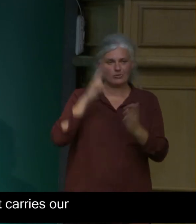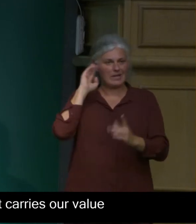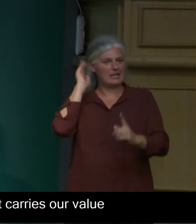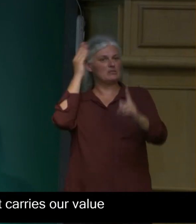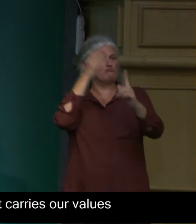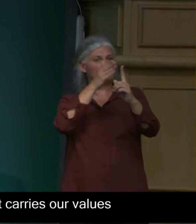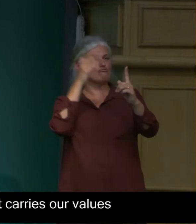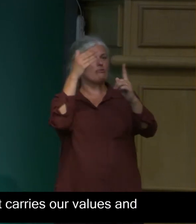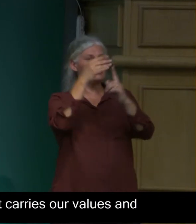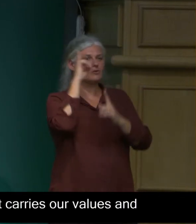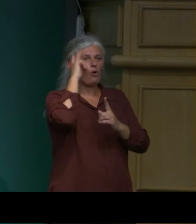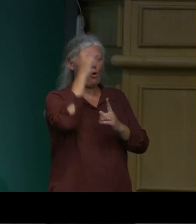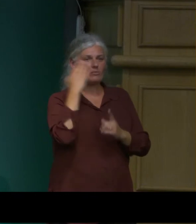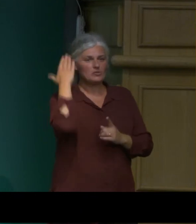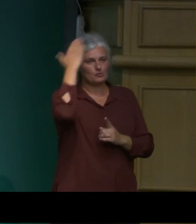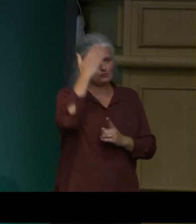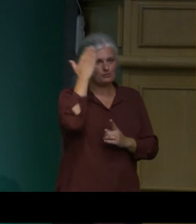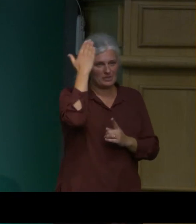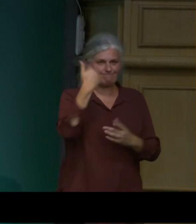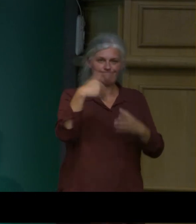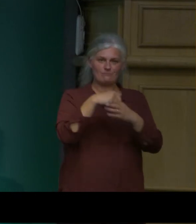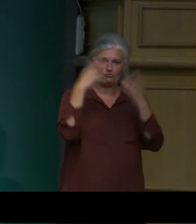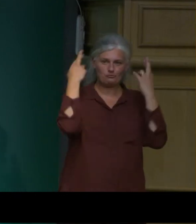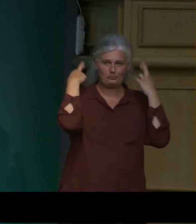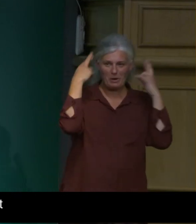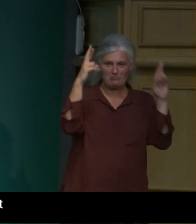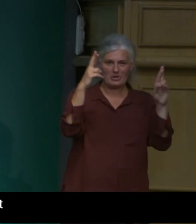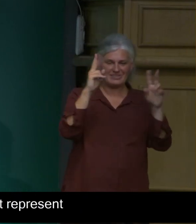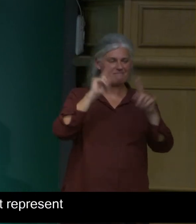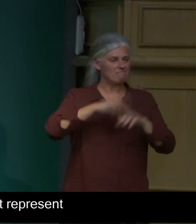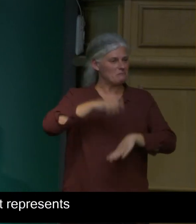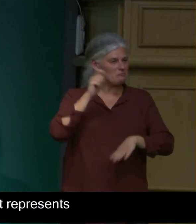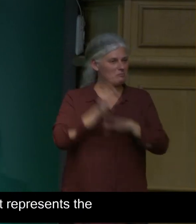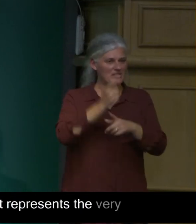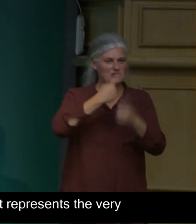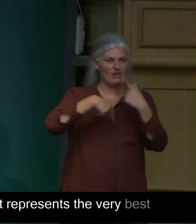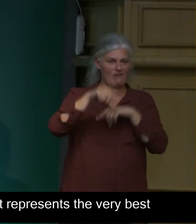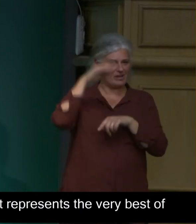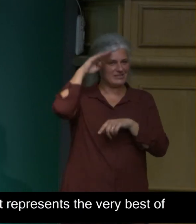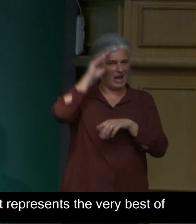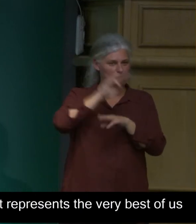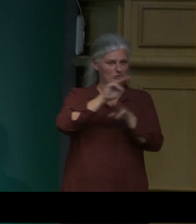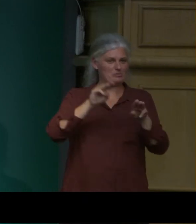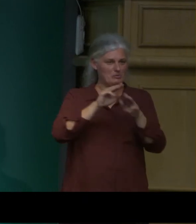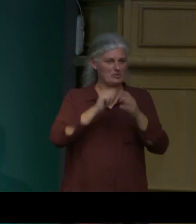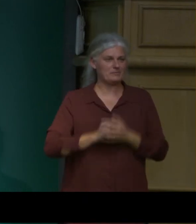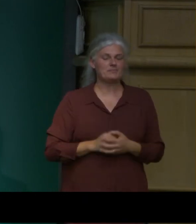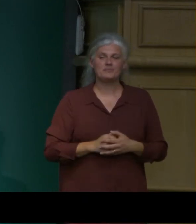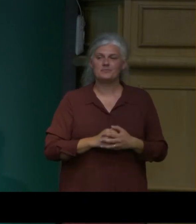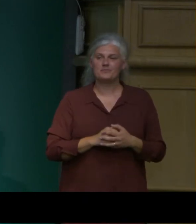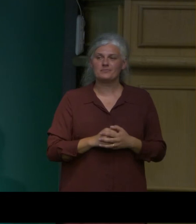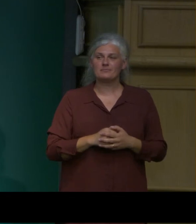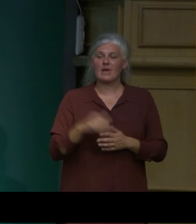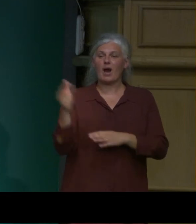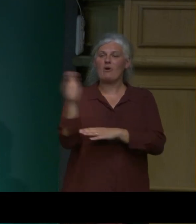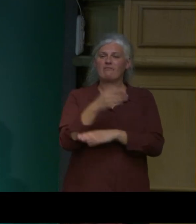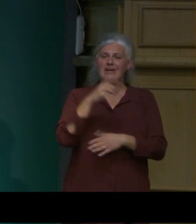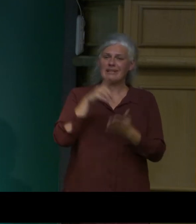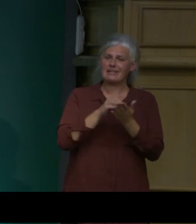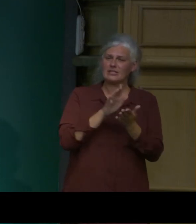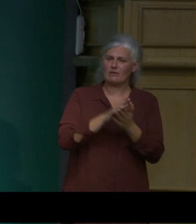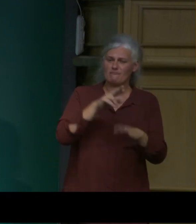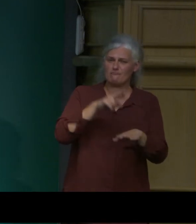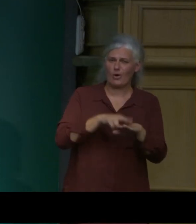our hopes and dreams it represents the very best of us as a nation our flag deserves